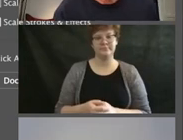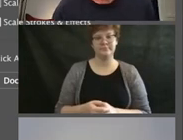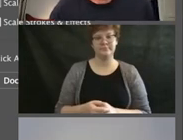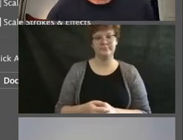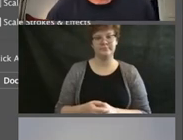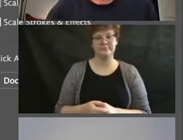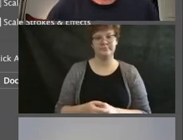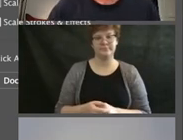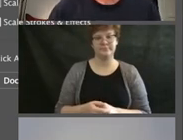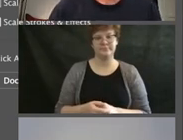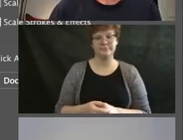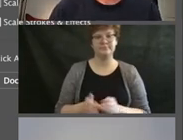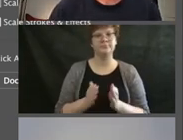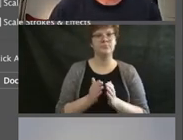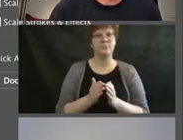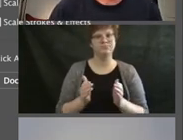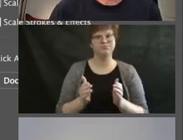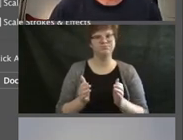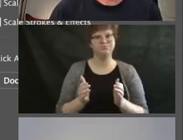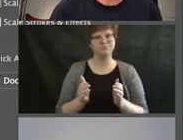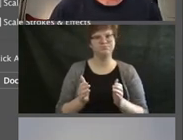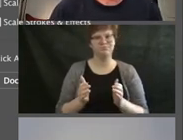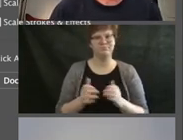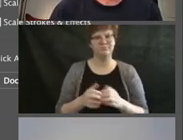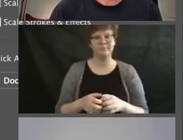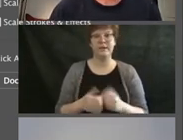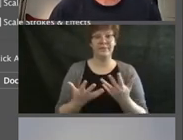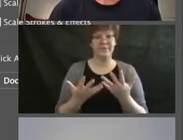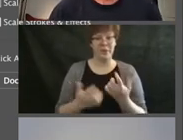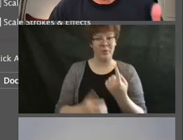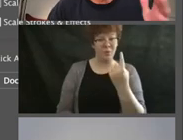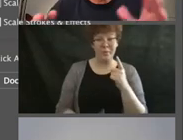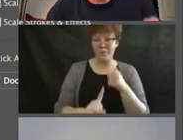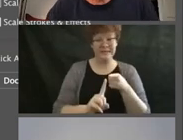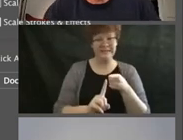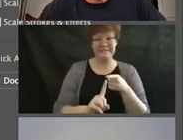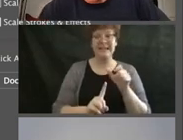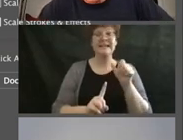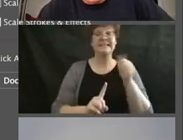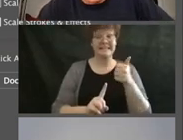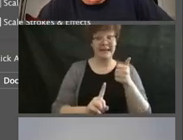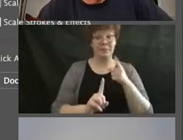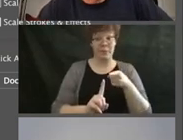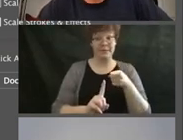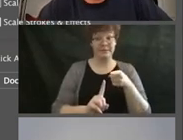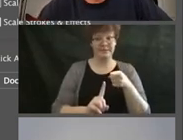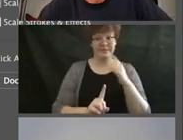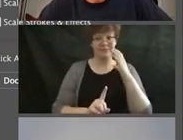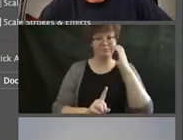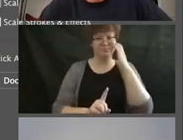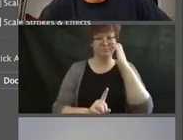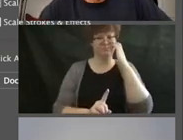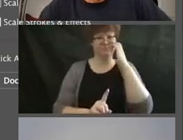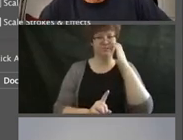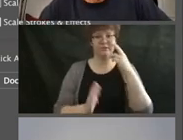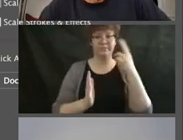We're going to make it pretty wide. They want it to be not 1 point, but 10 point. So that's a fairly wide brush.